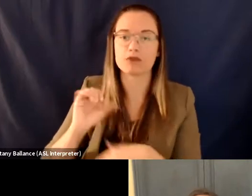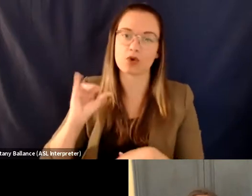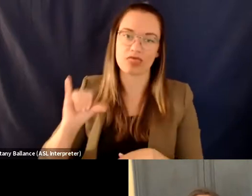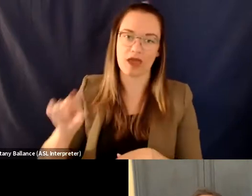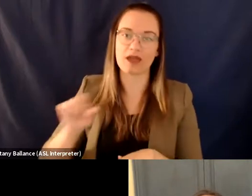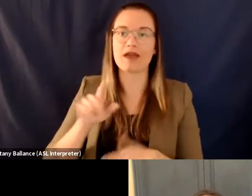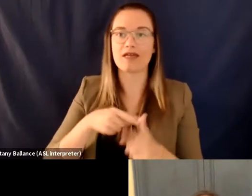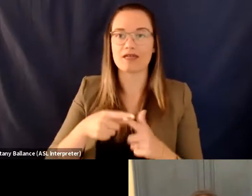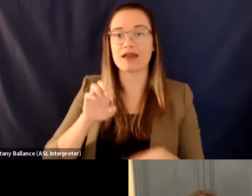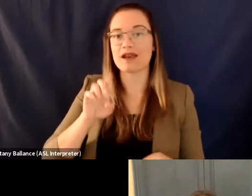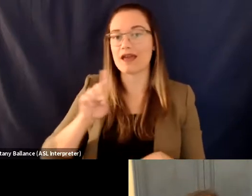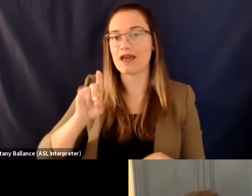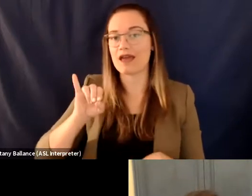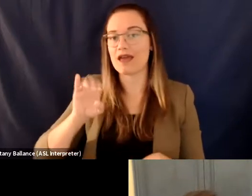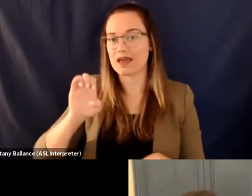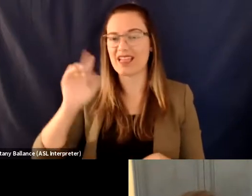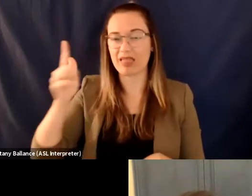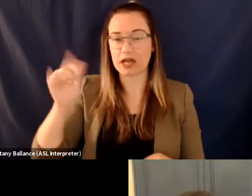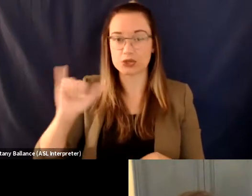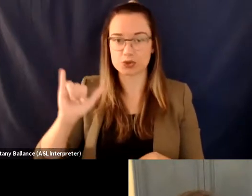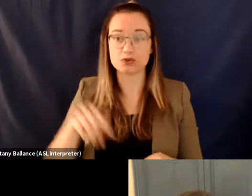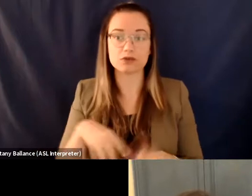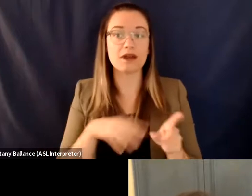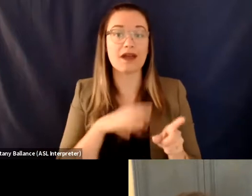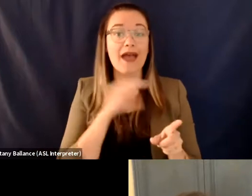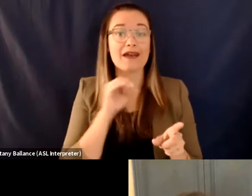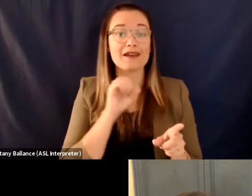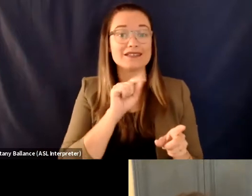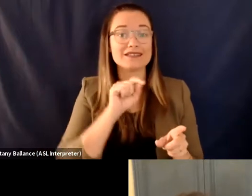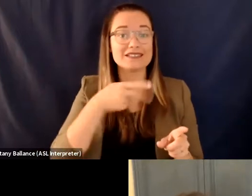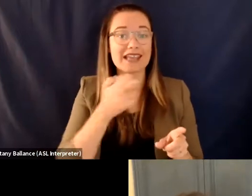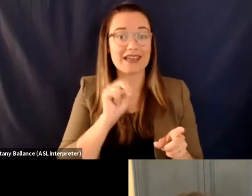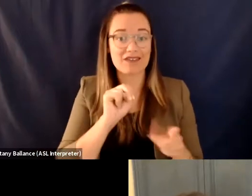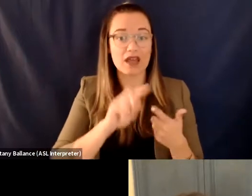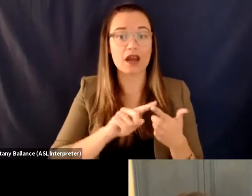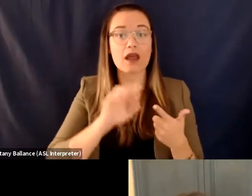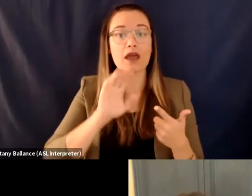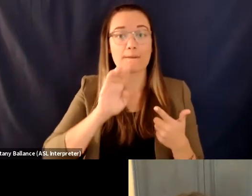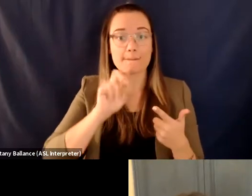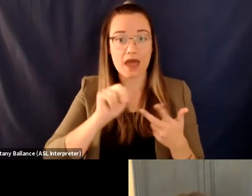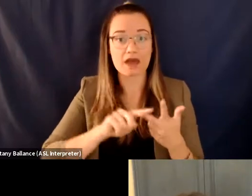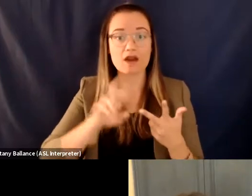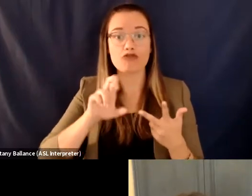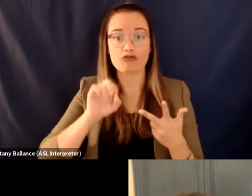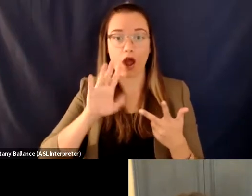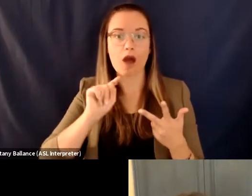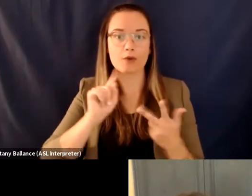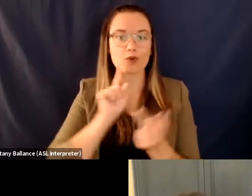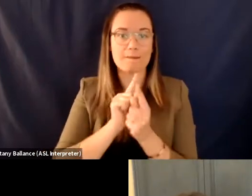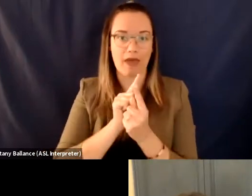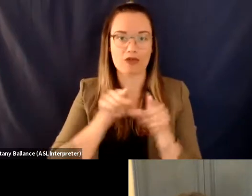Eddie much later also. But Stephen, Ben, and Robert, we all met in casting. So three of the